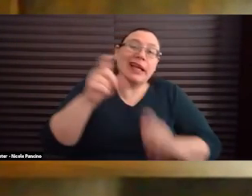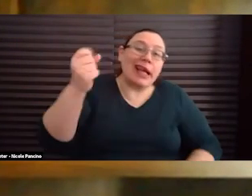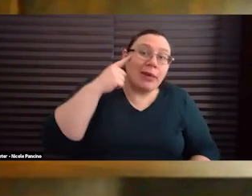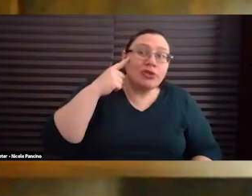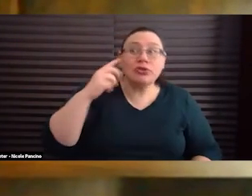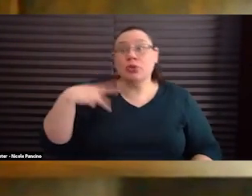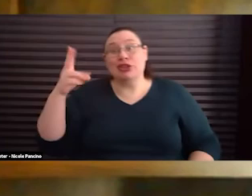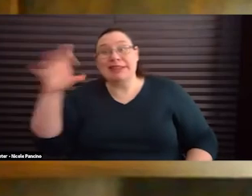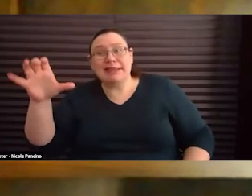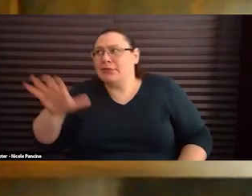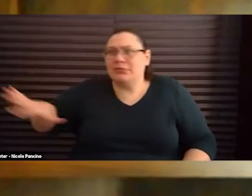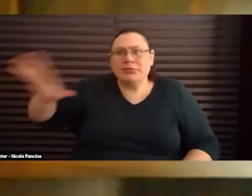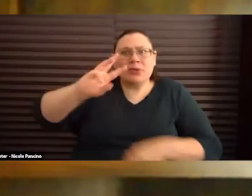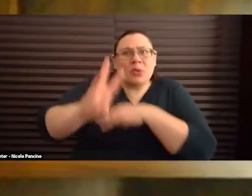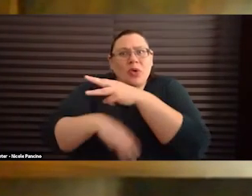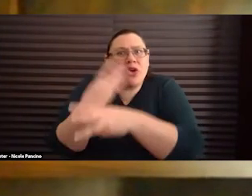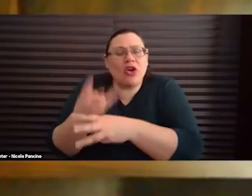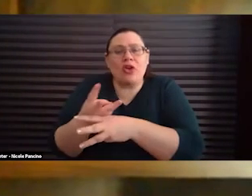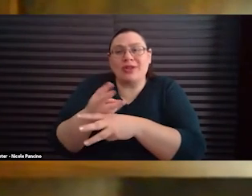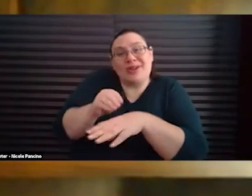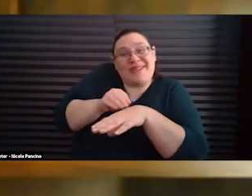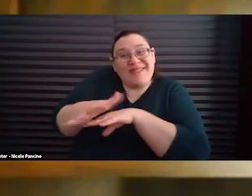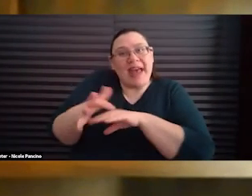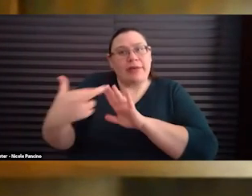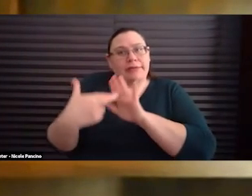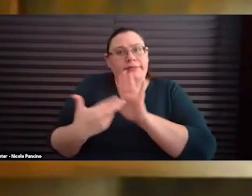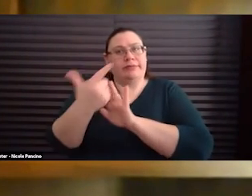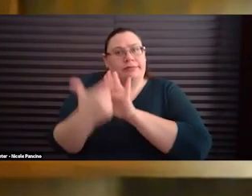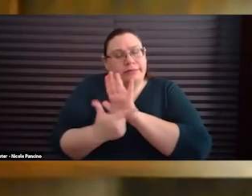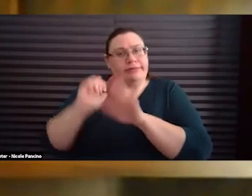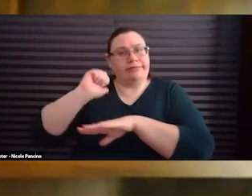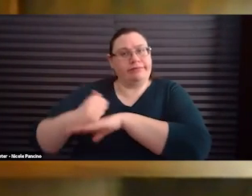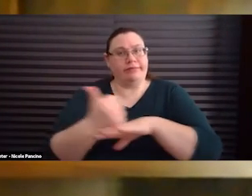world, and to shape that regulatory environment, to shape the economy.